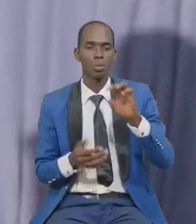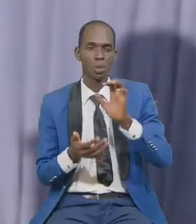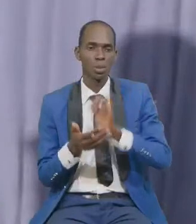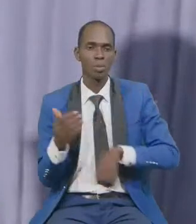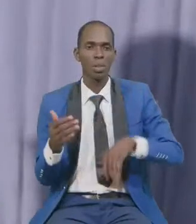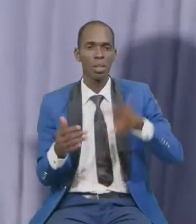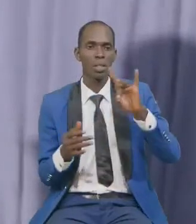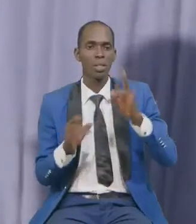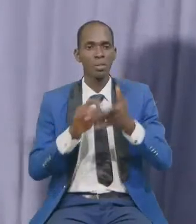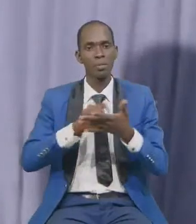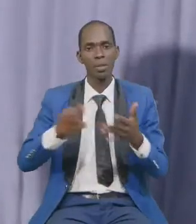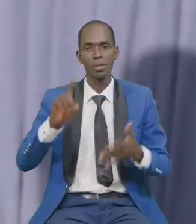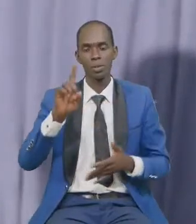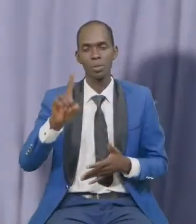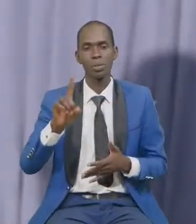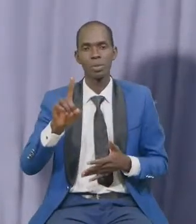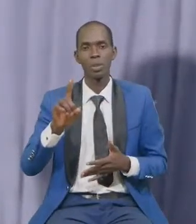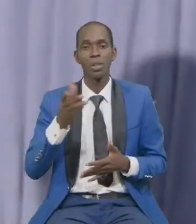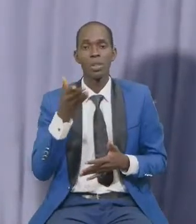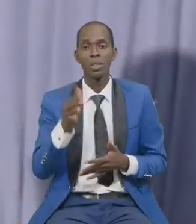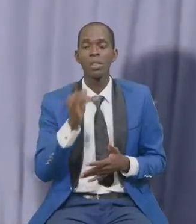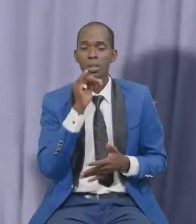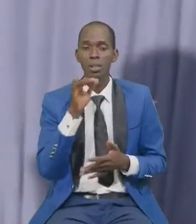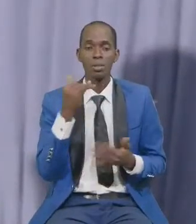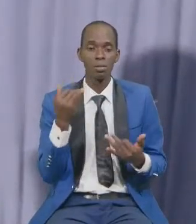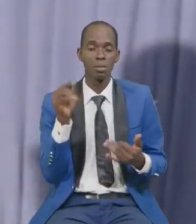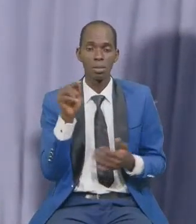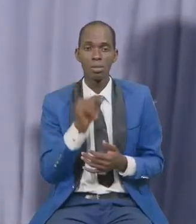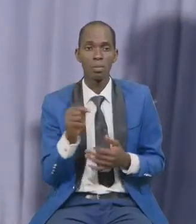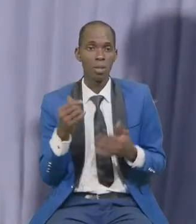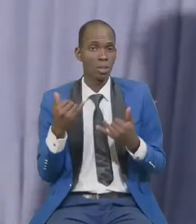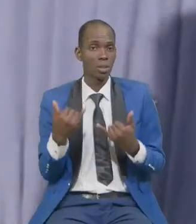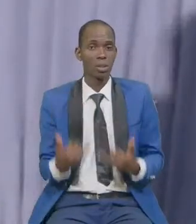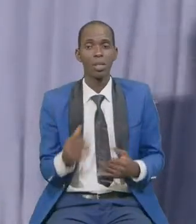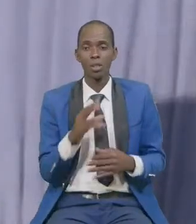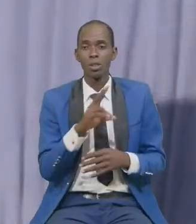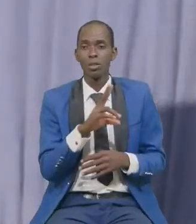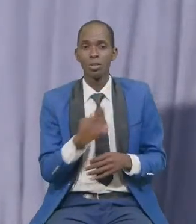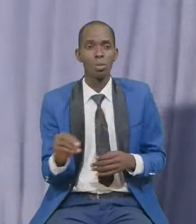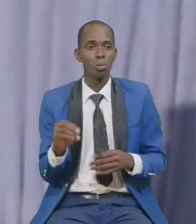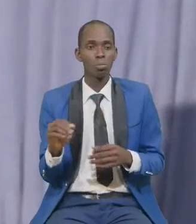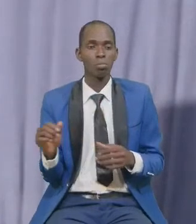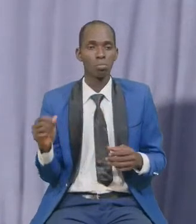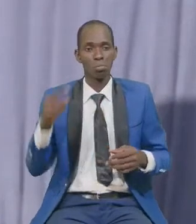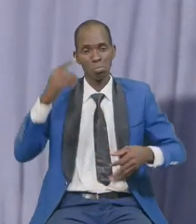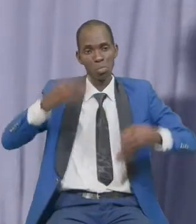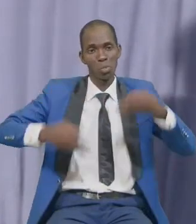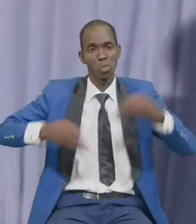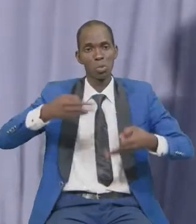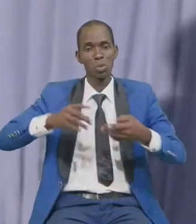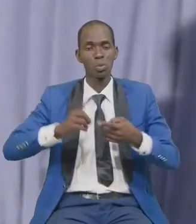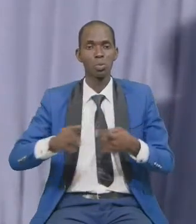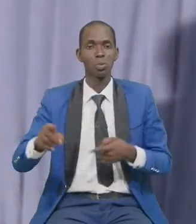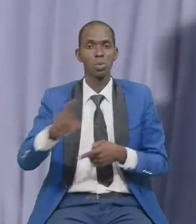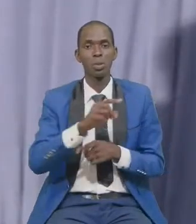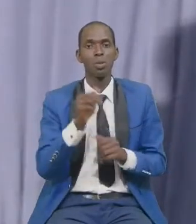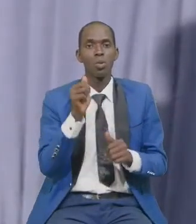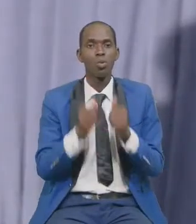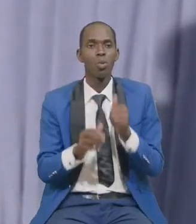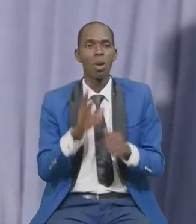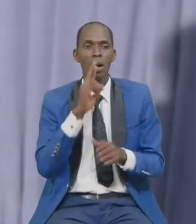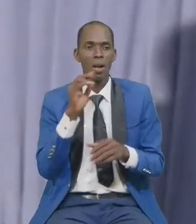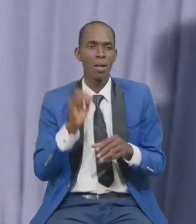8 verse 1. There is therefore now no condemnation to them which are